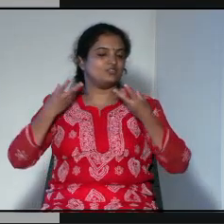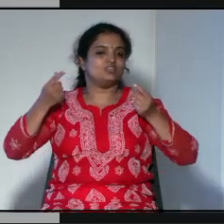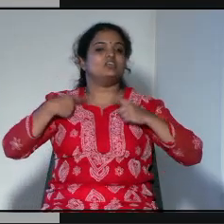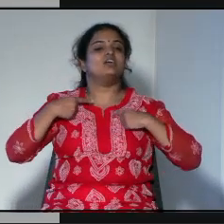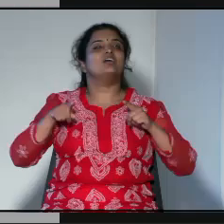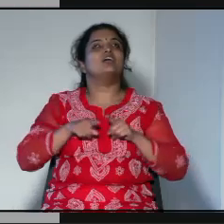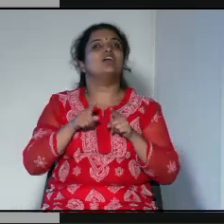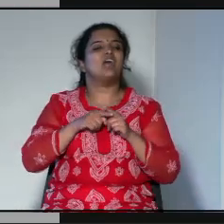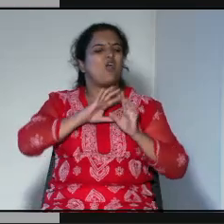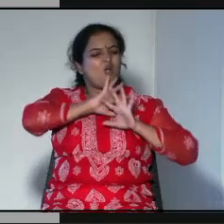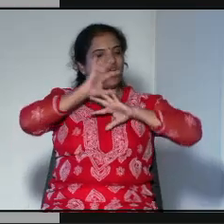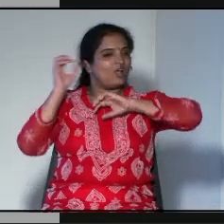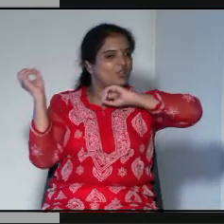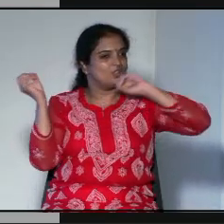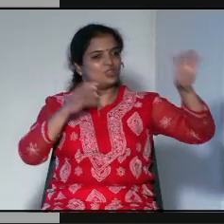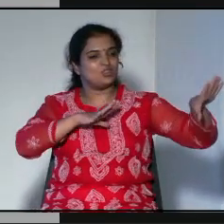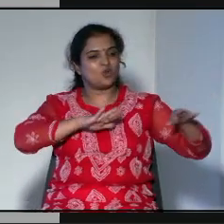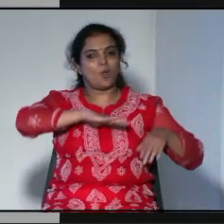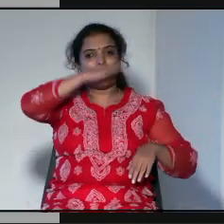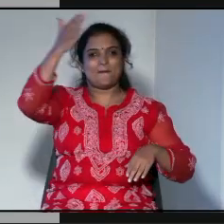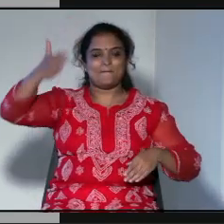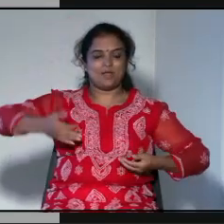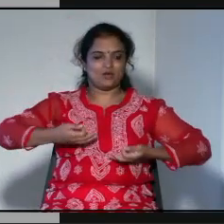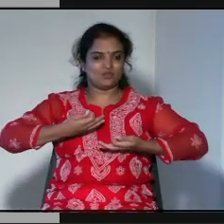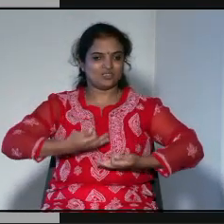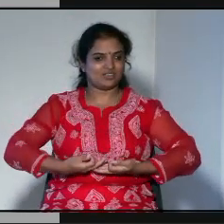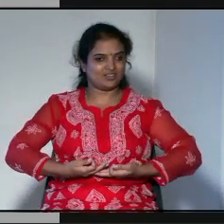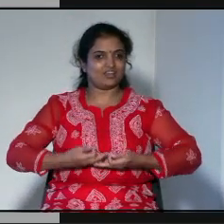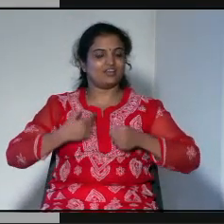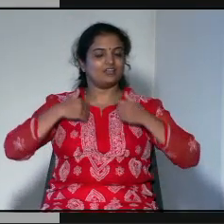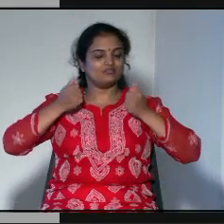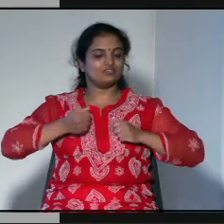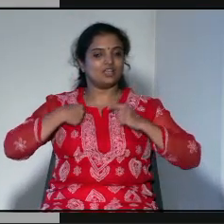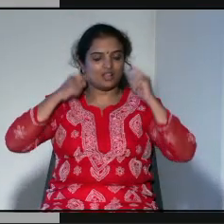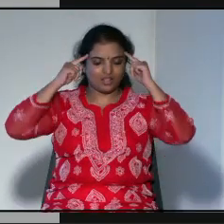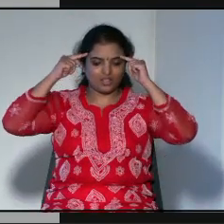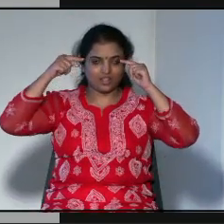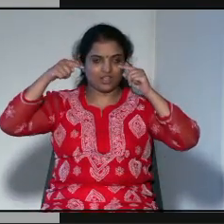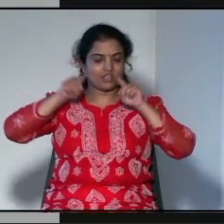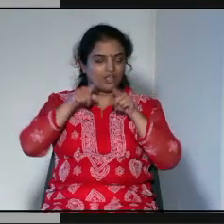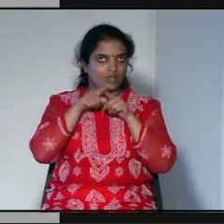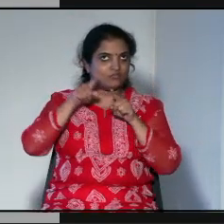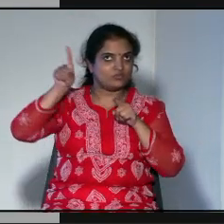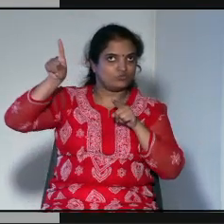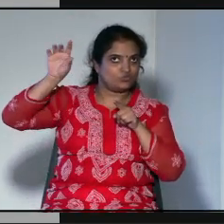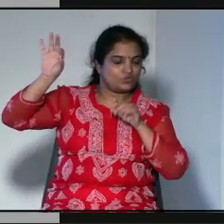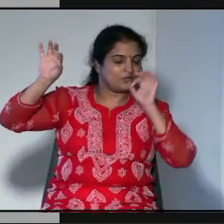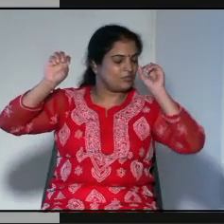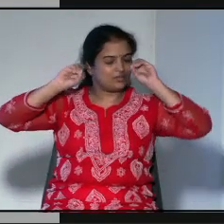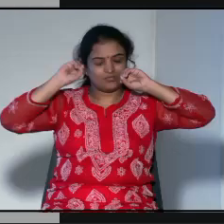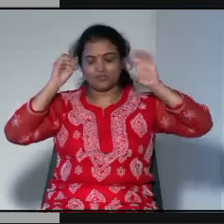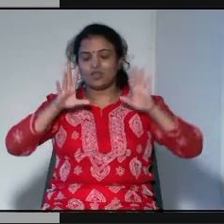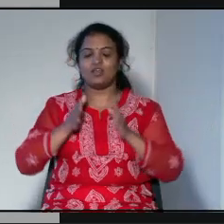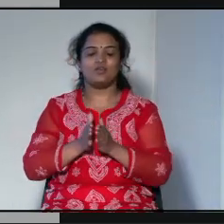within the luminescence of her final creation. So the artwork here is a worshipped icon. Thank